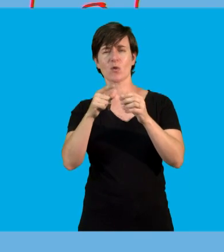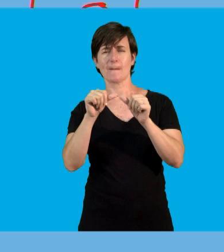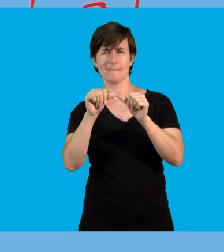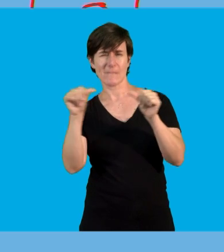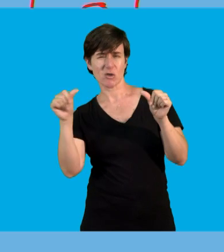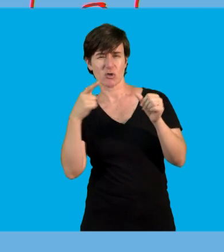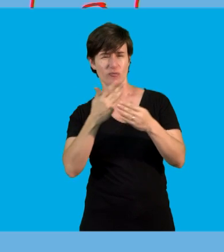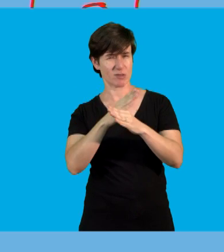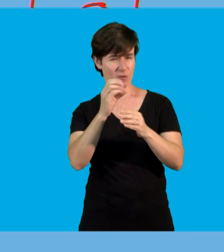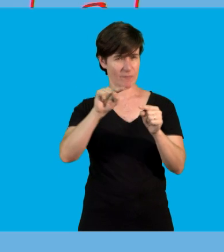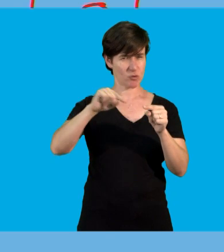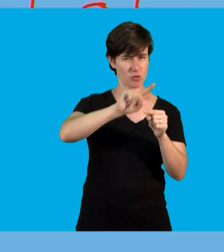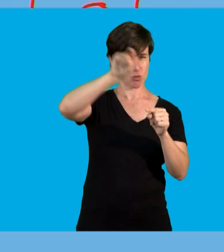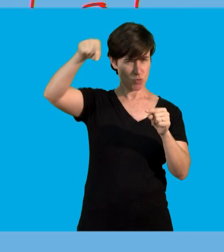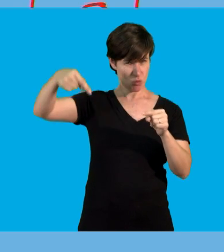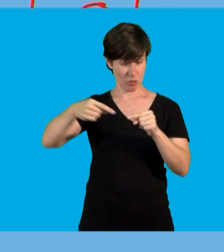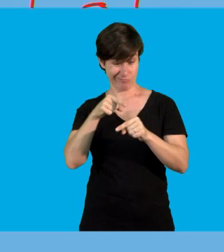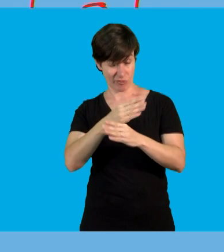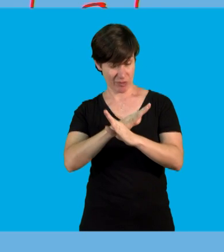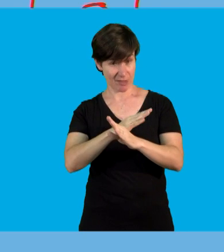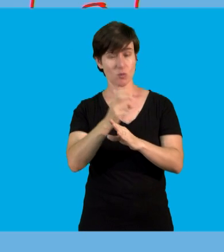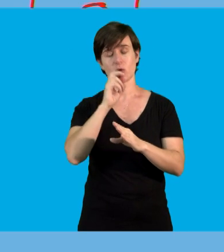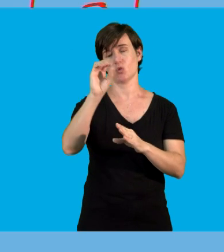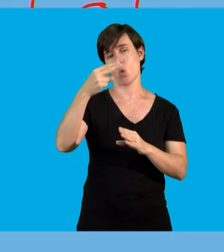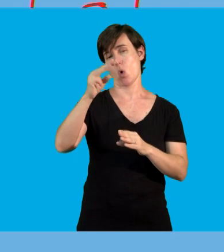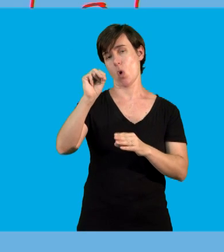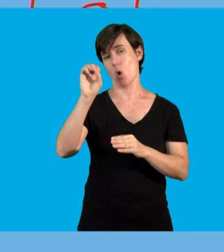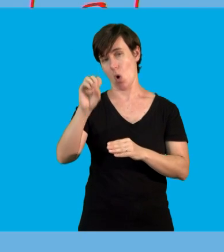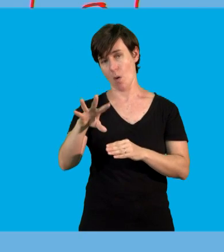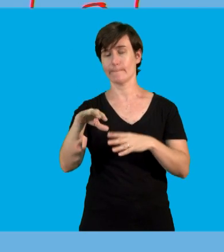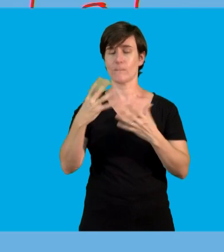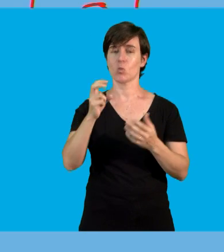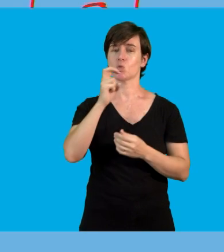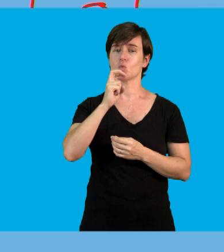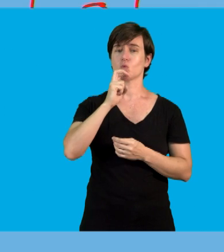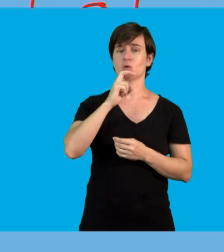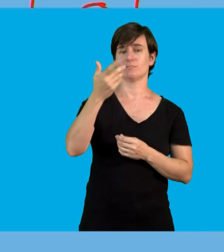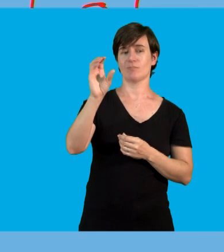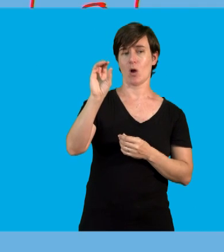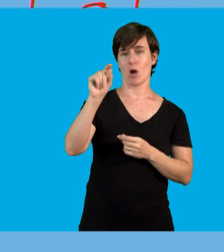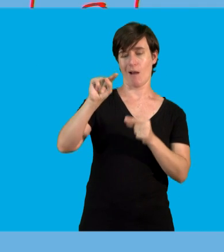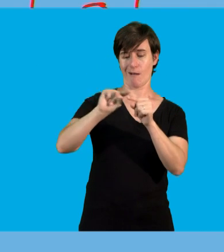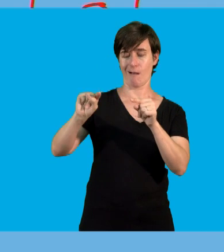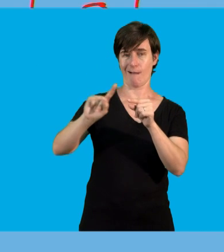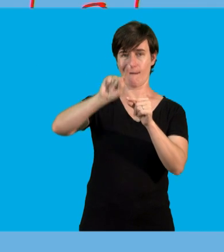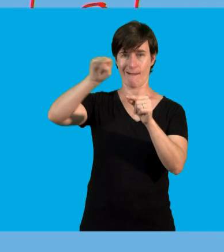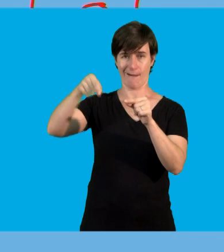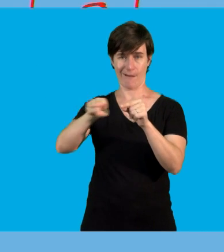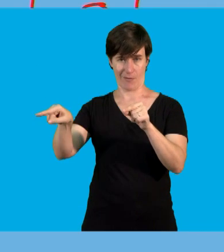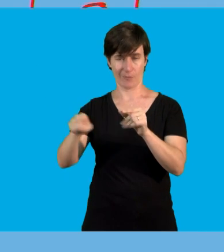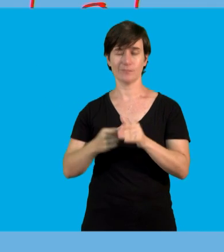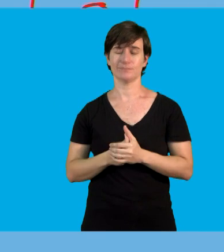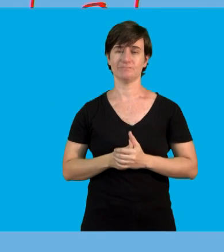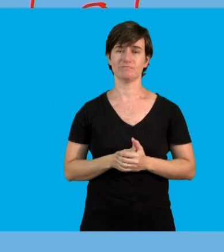resistance of a circuit, in this case of this resistor, and it is measured in ohms, and the symbol for that it is